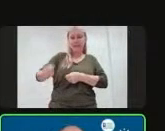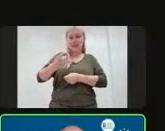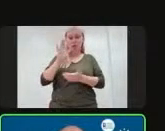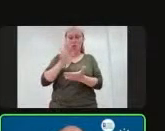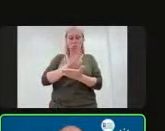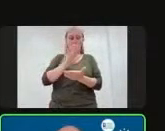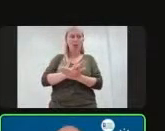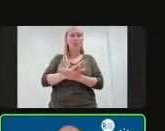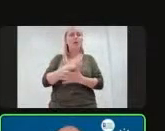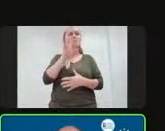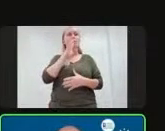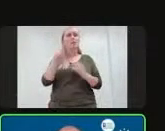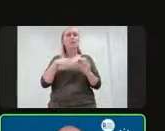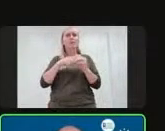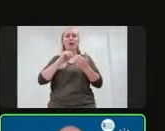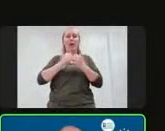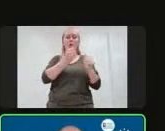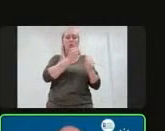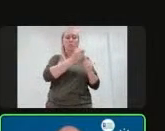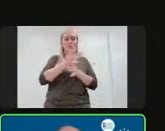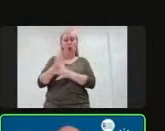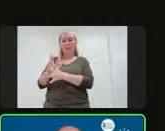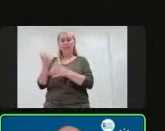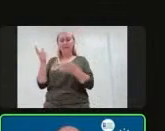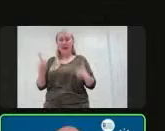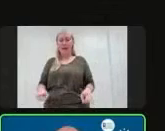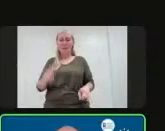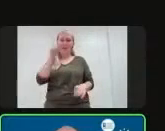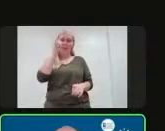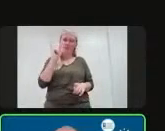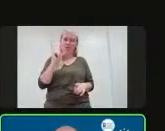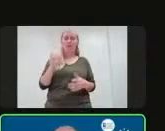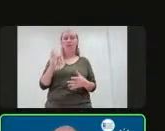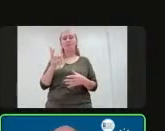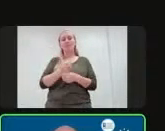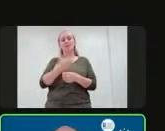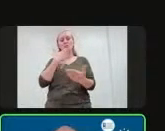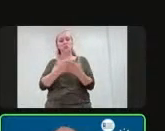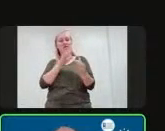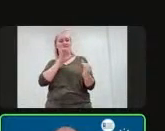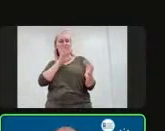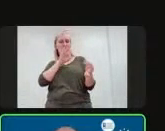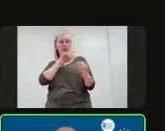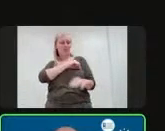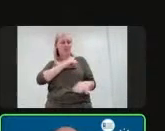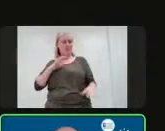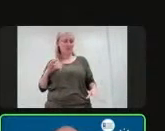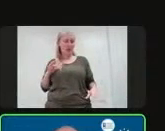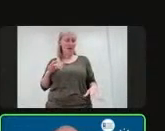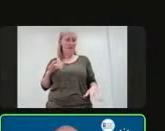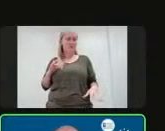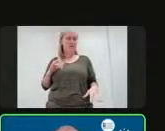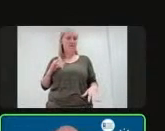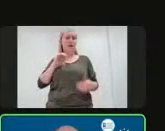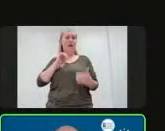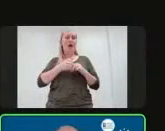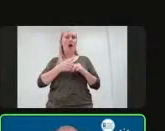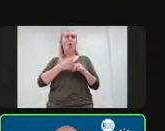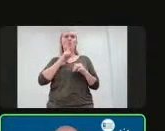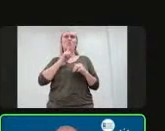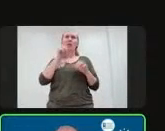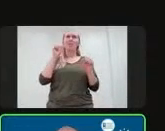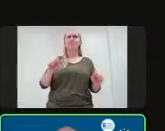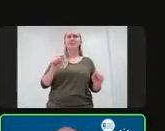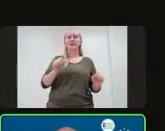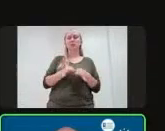about, you know, how are you going to do prep, when, you know, get some good feedback from staff on how realistic it is to